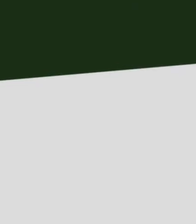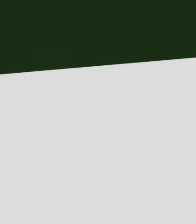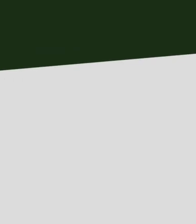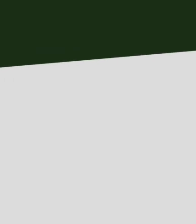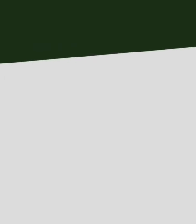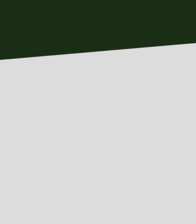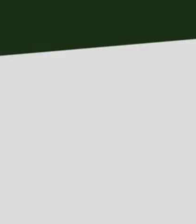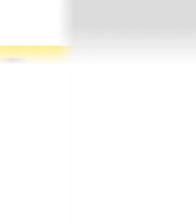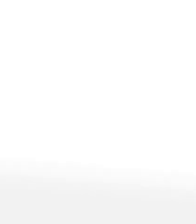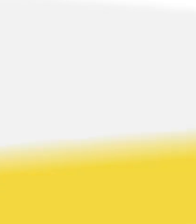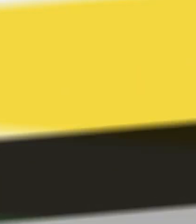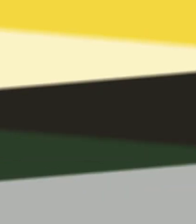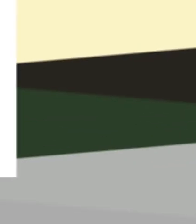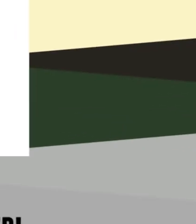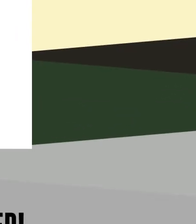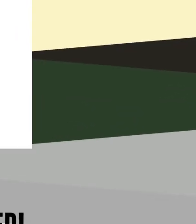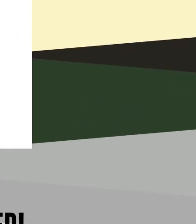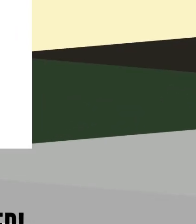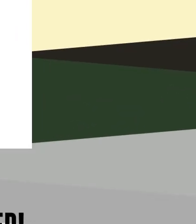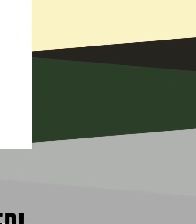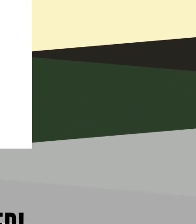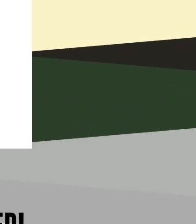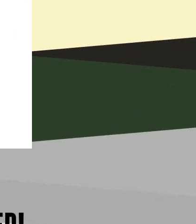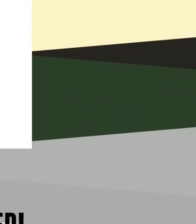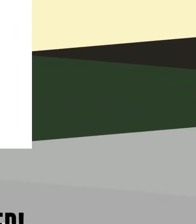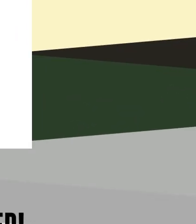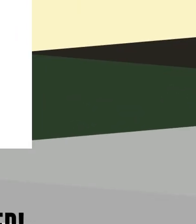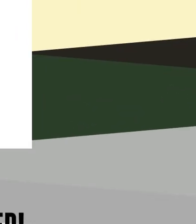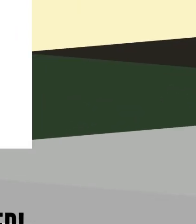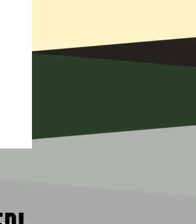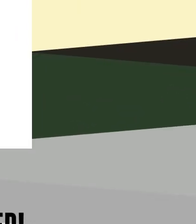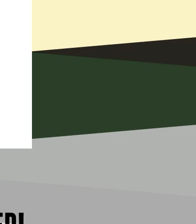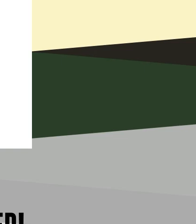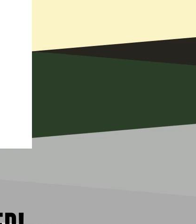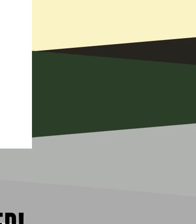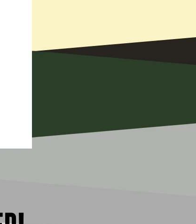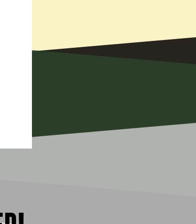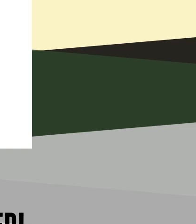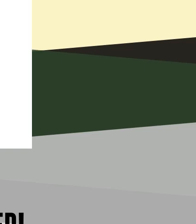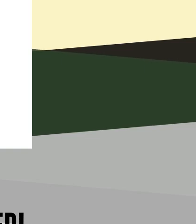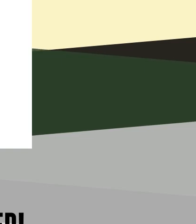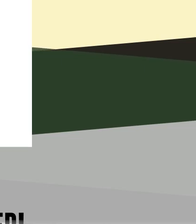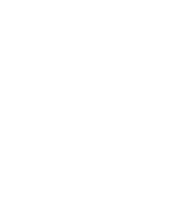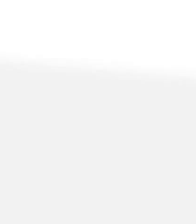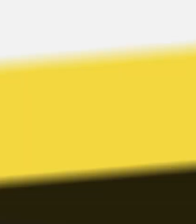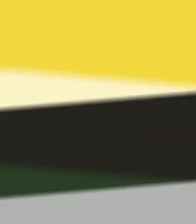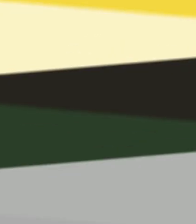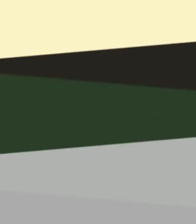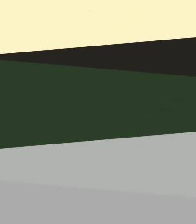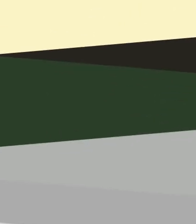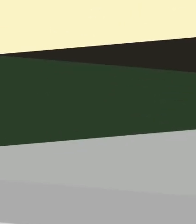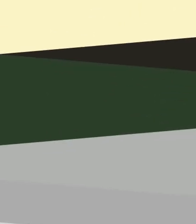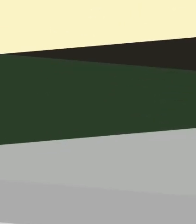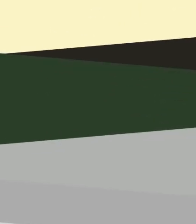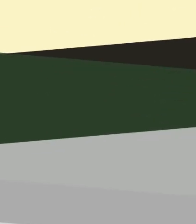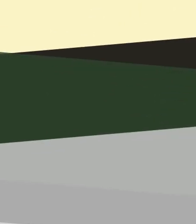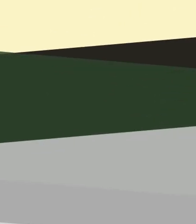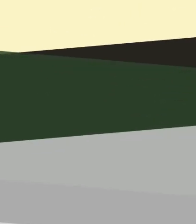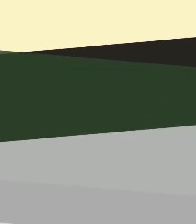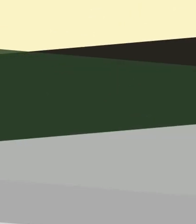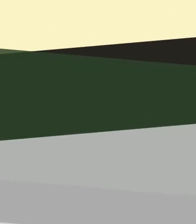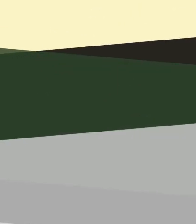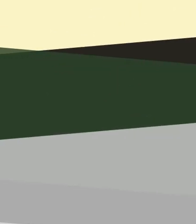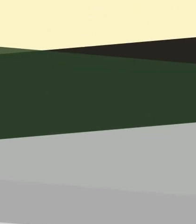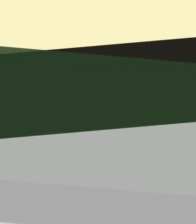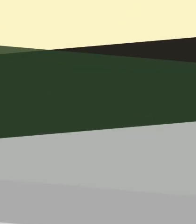X-Trail is brought to you in part by Amaze. Come in and be amazed. We've got what you need. And Insure. Your